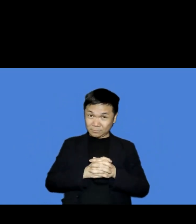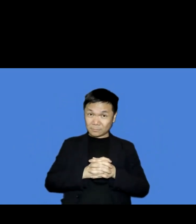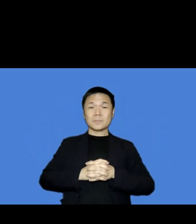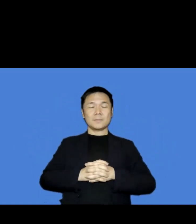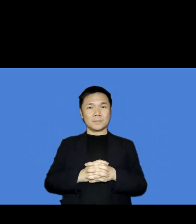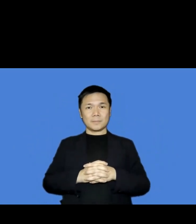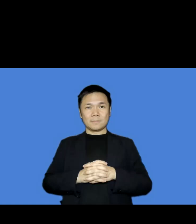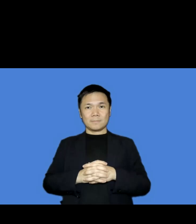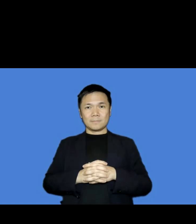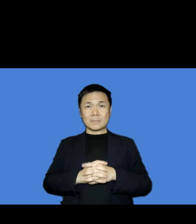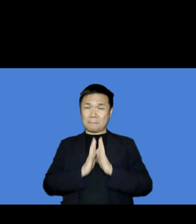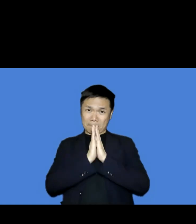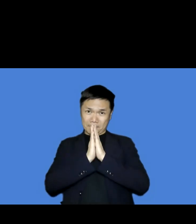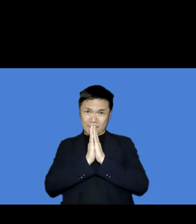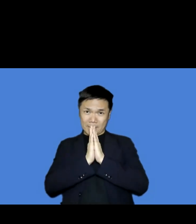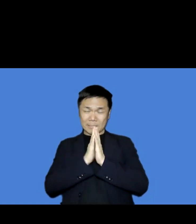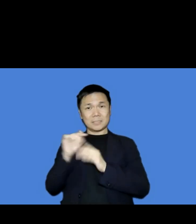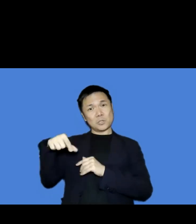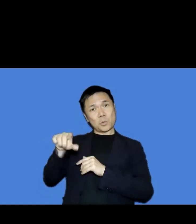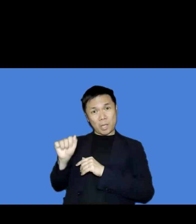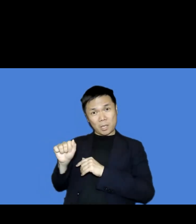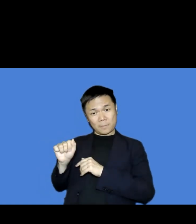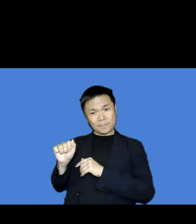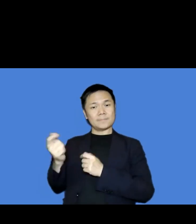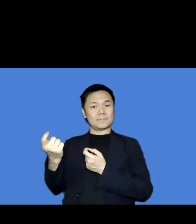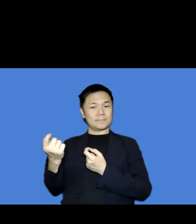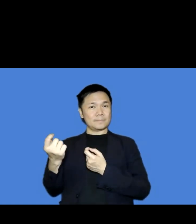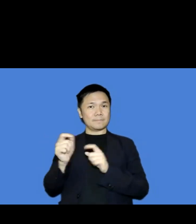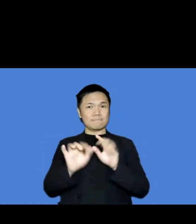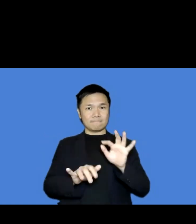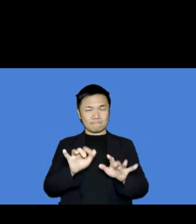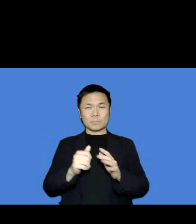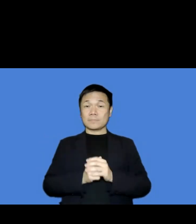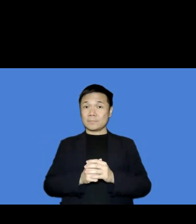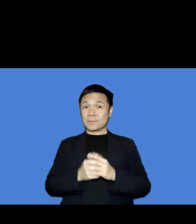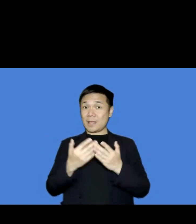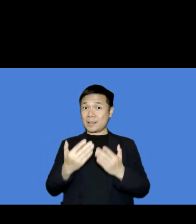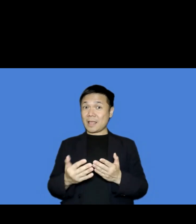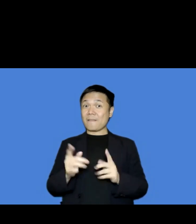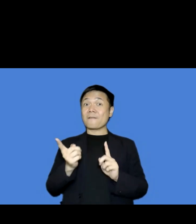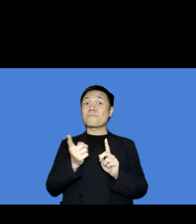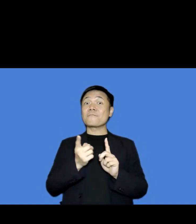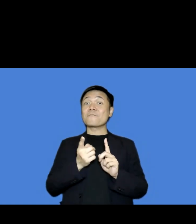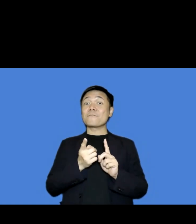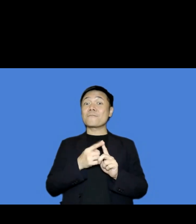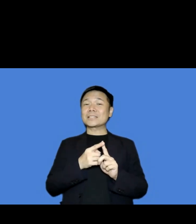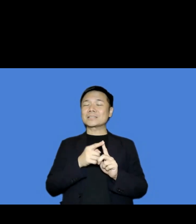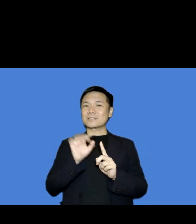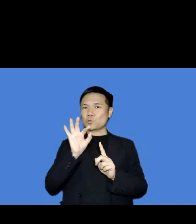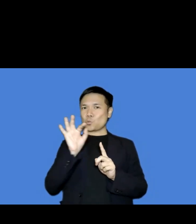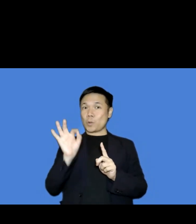but I request you to please use the Q&A box. And I'm going to read out the first question that we have,